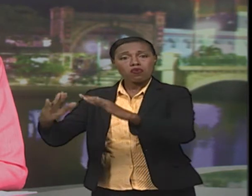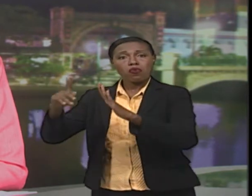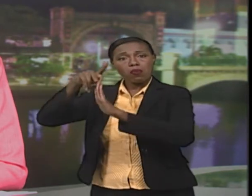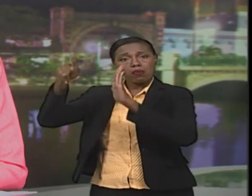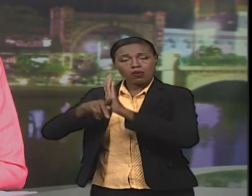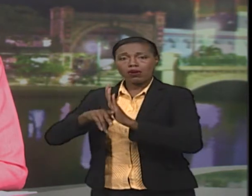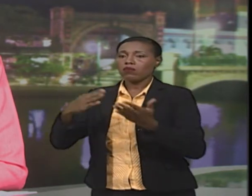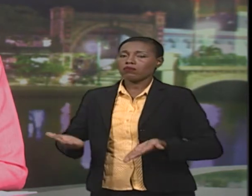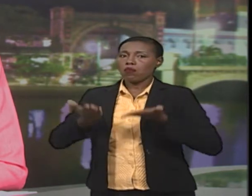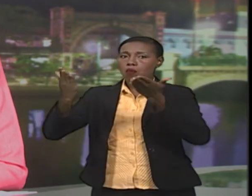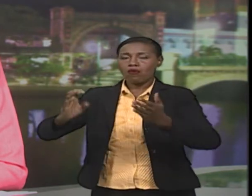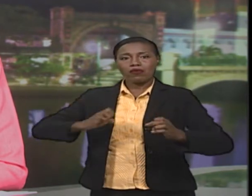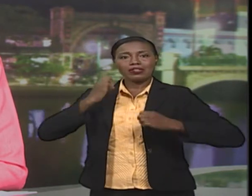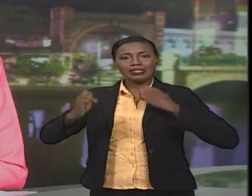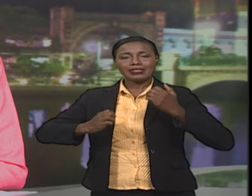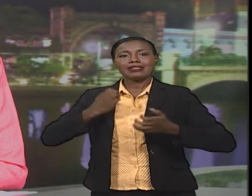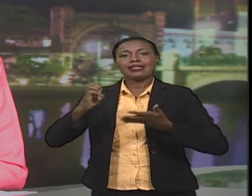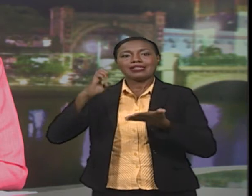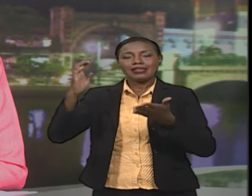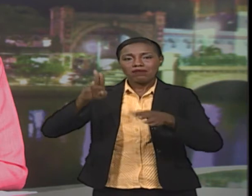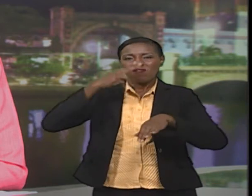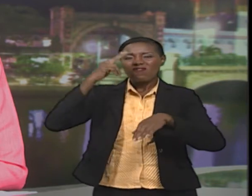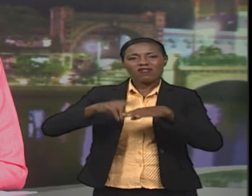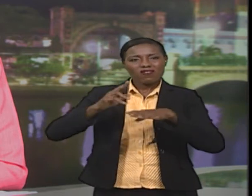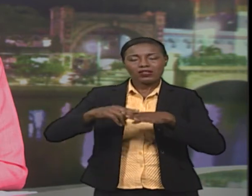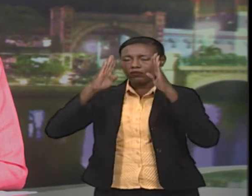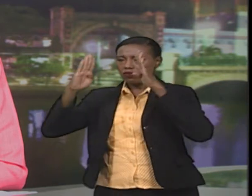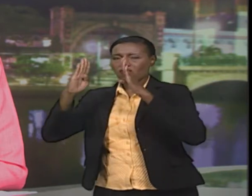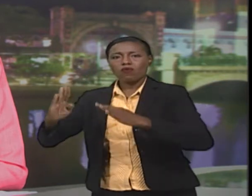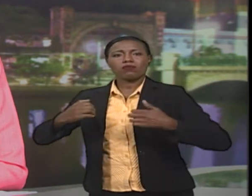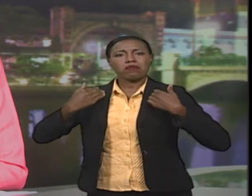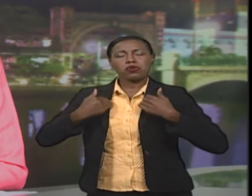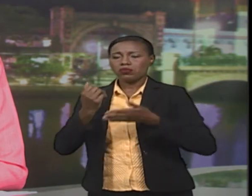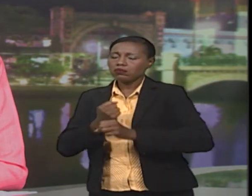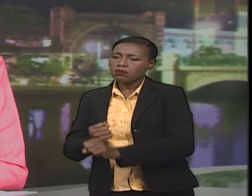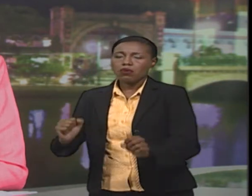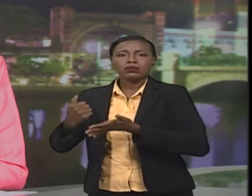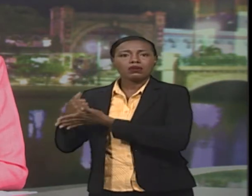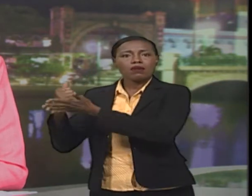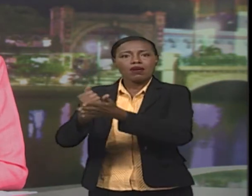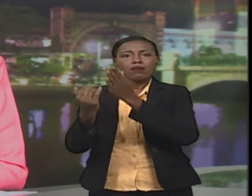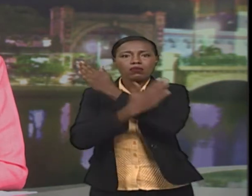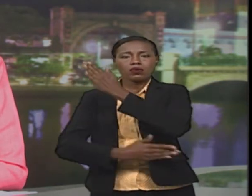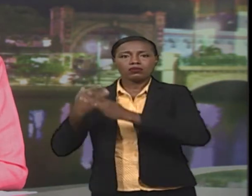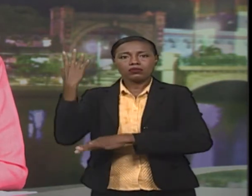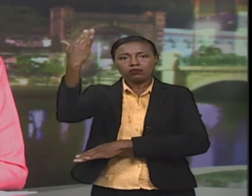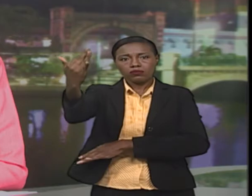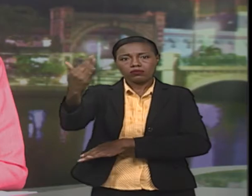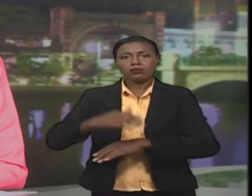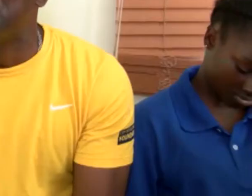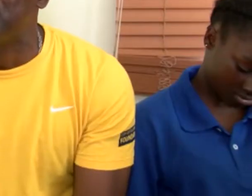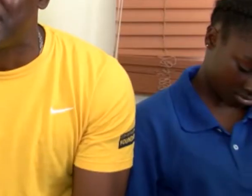offer entertainment. Mr. Williams says the focus on the youth is important in securing the country's future. We're going to have